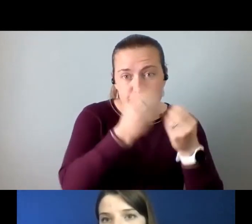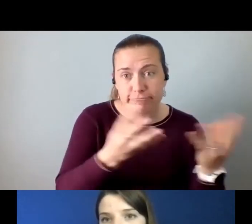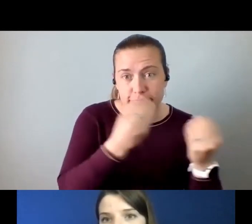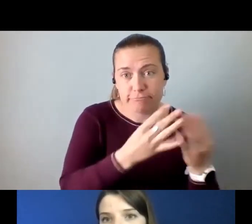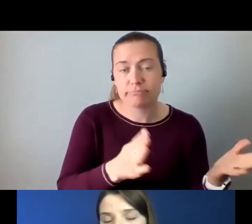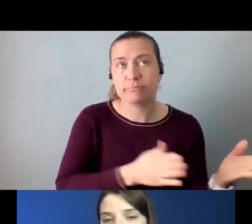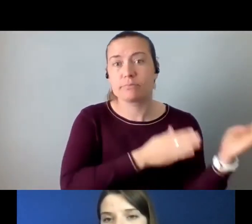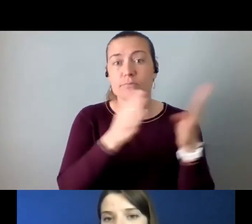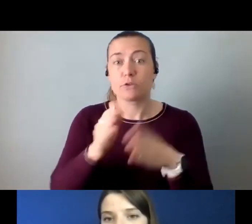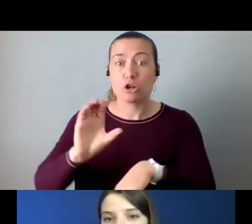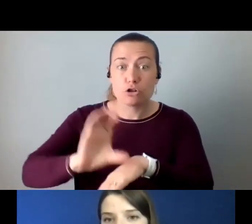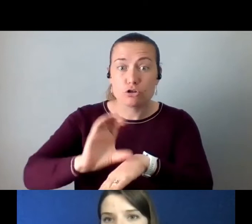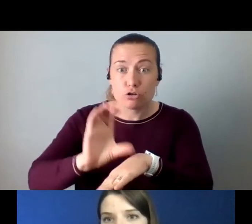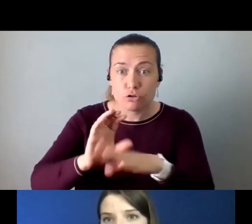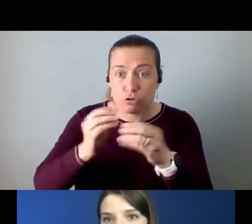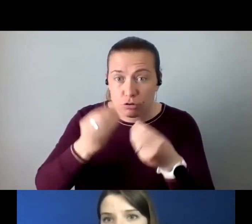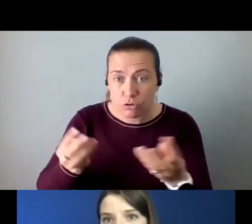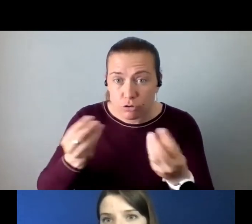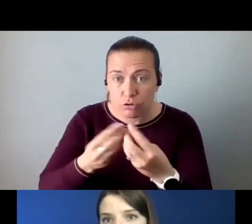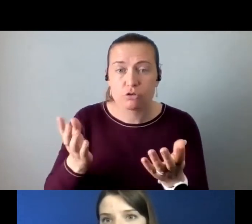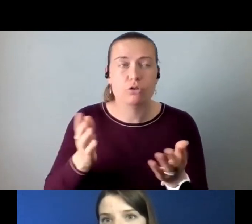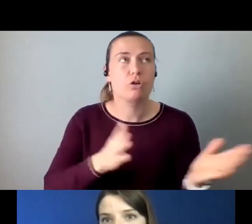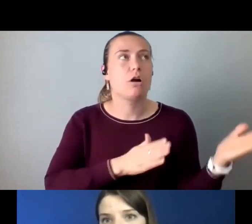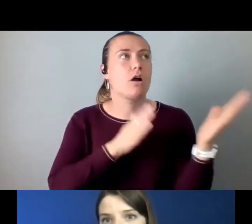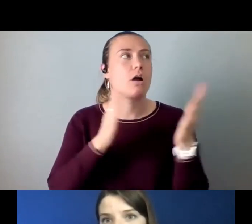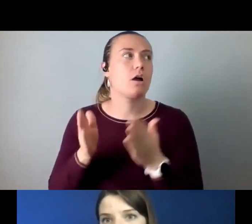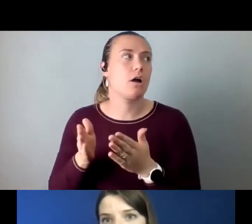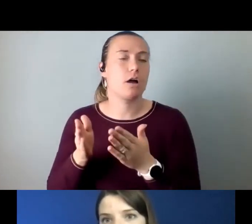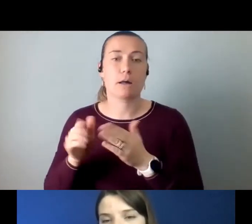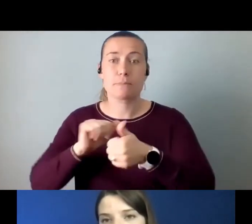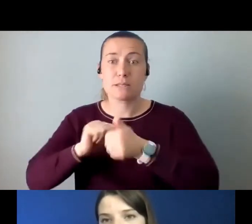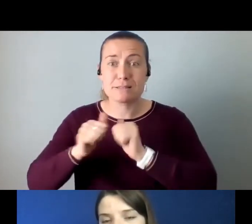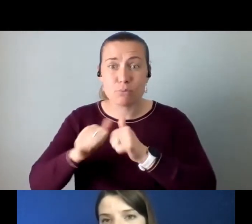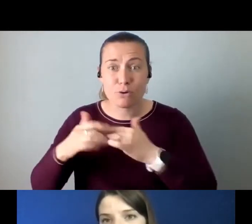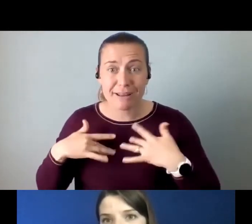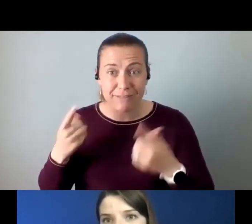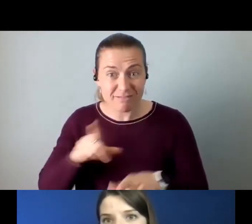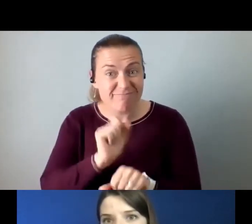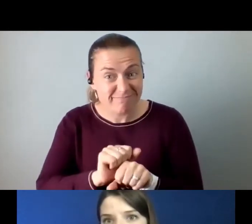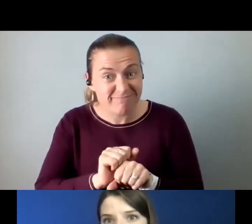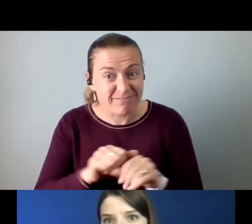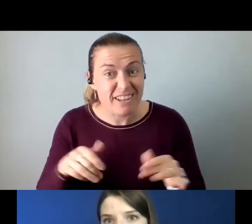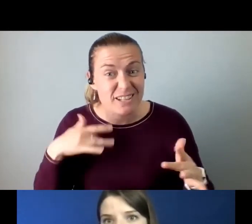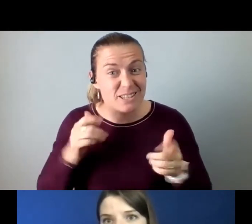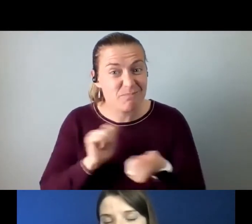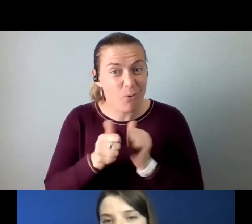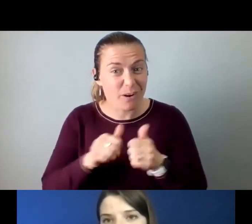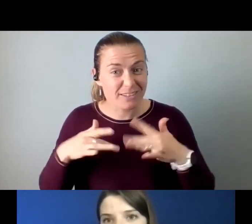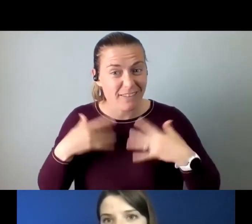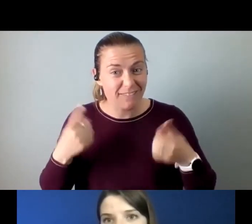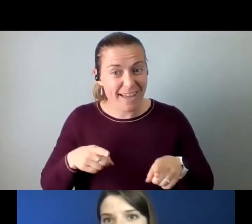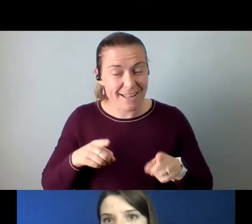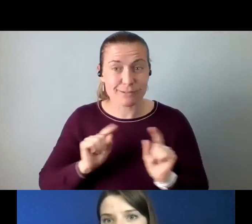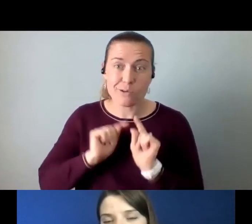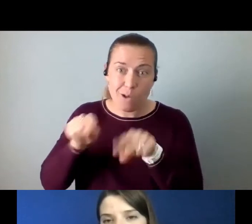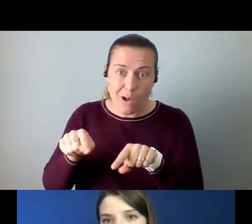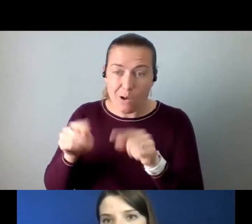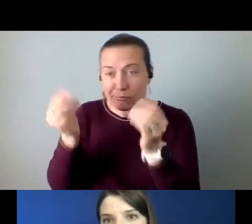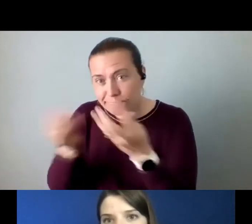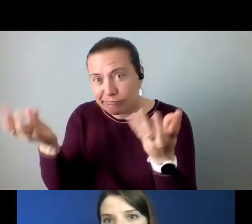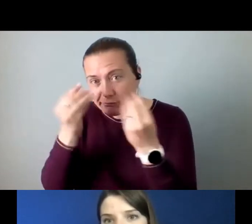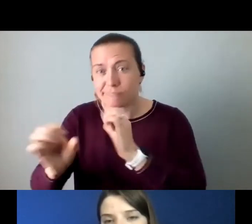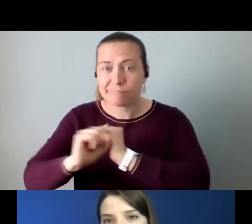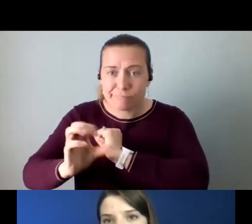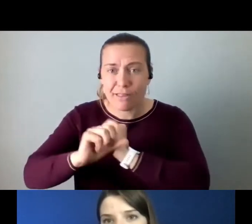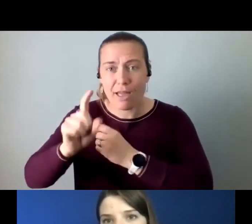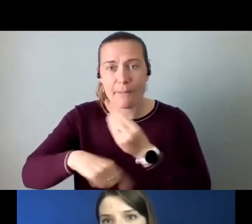church organizations, at sporting events, believe it or not, to try and educate people around